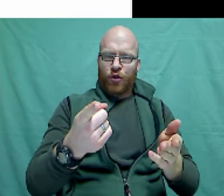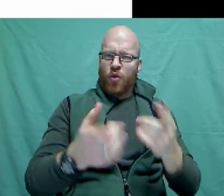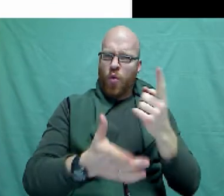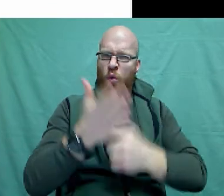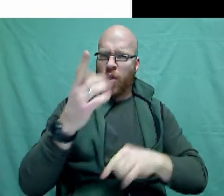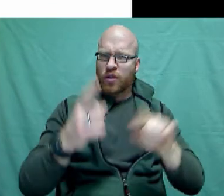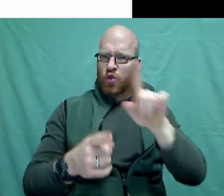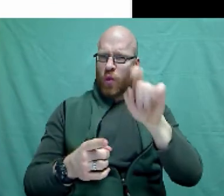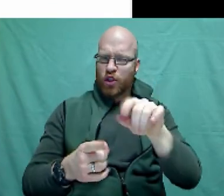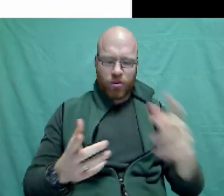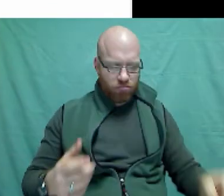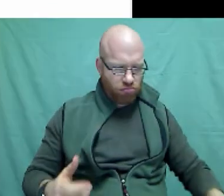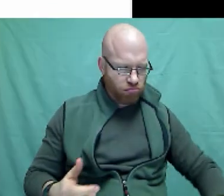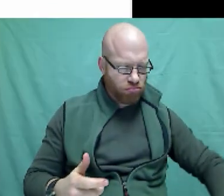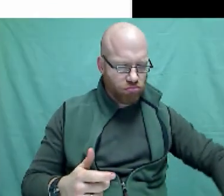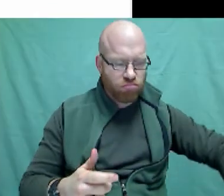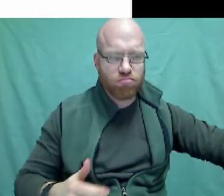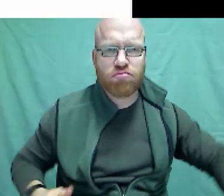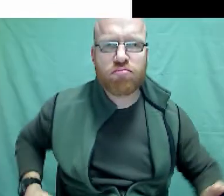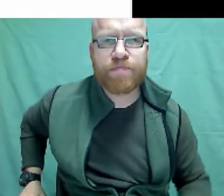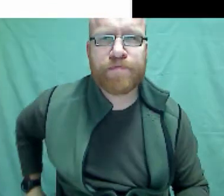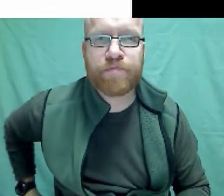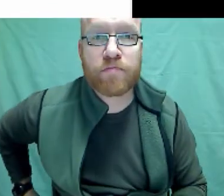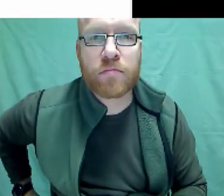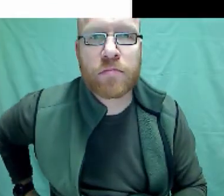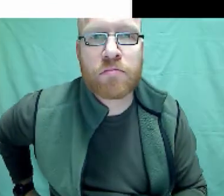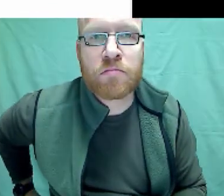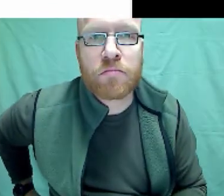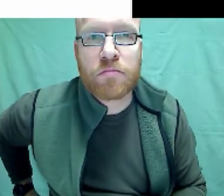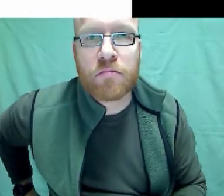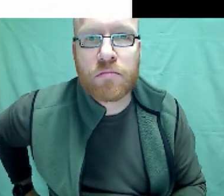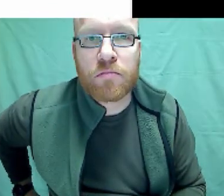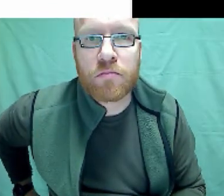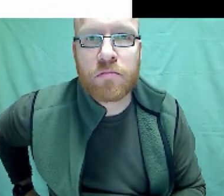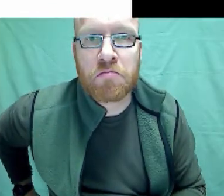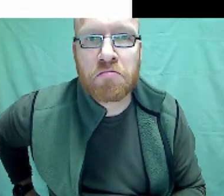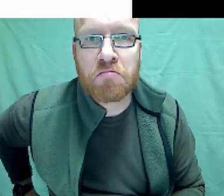What's the question? What's the problem? What's the problem asking us to find?